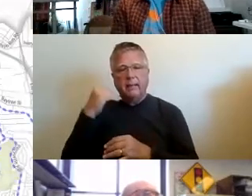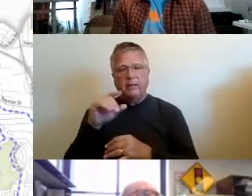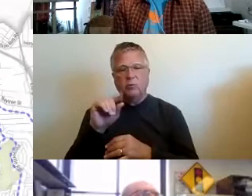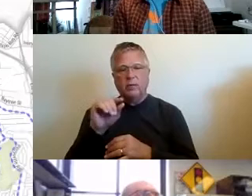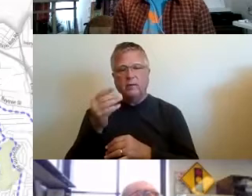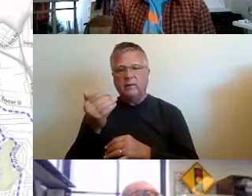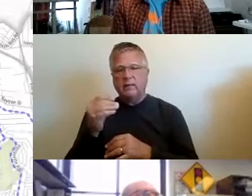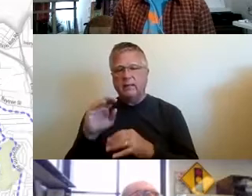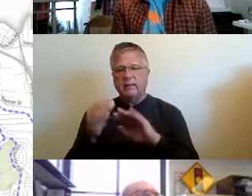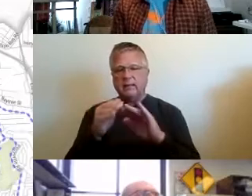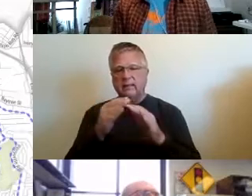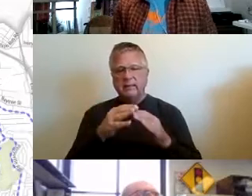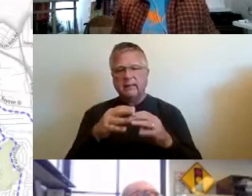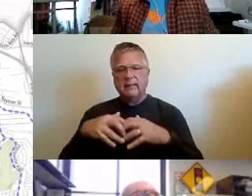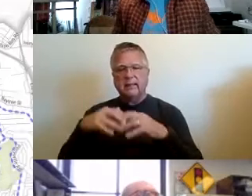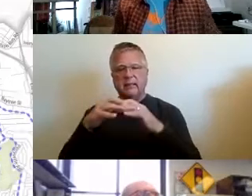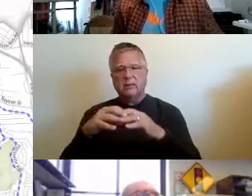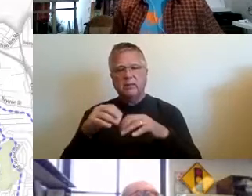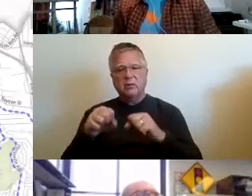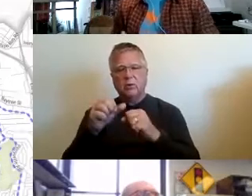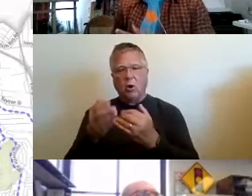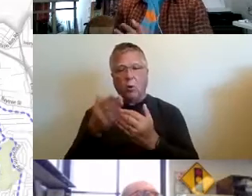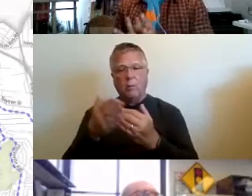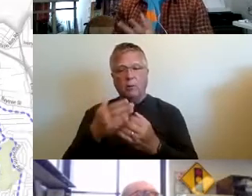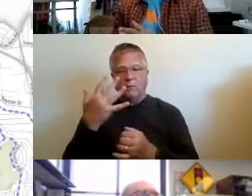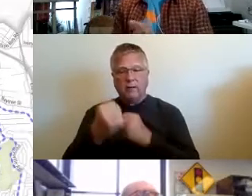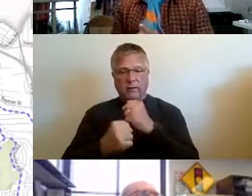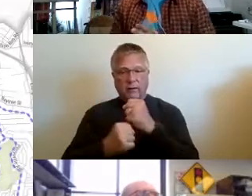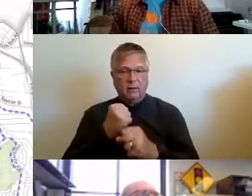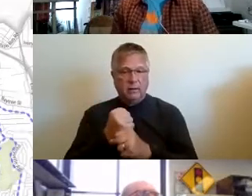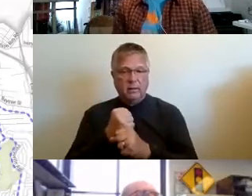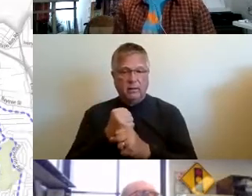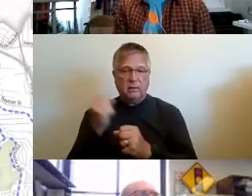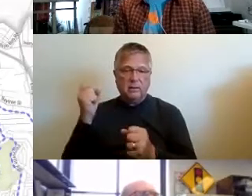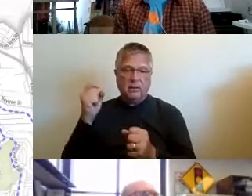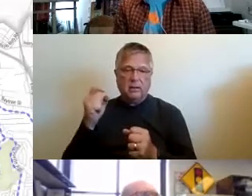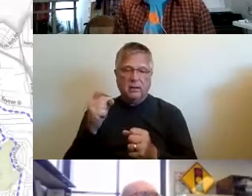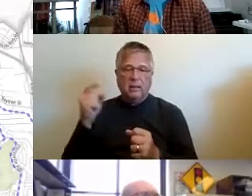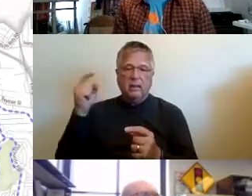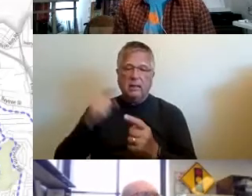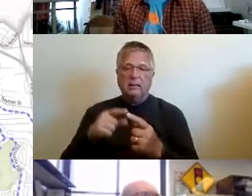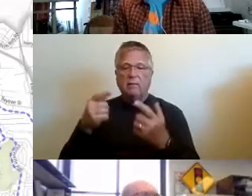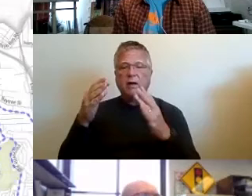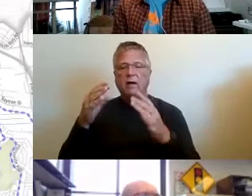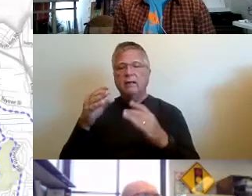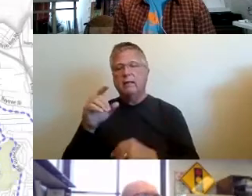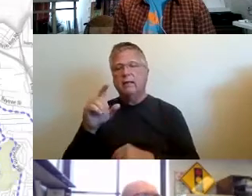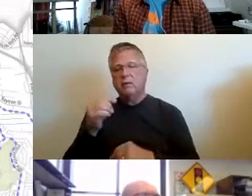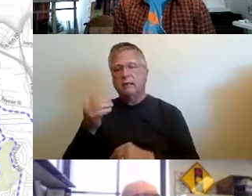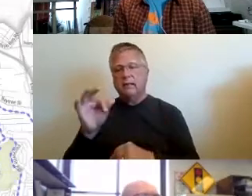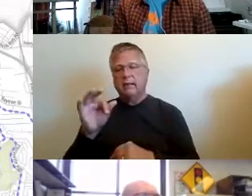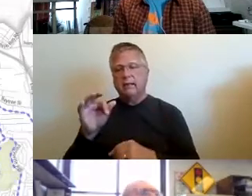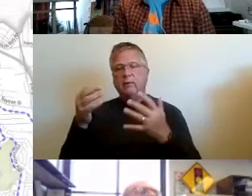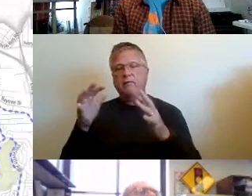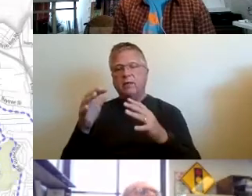Bike Plus master plan. It took almost 5 years. And on 2019, we finally wrapped up the plan. We have